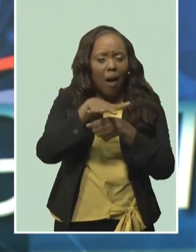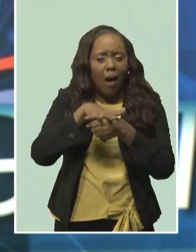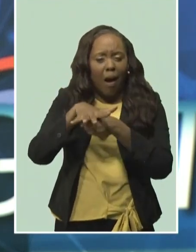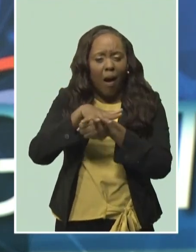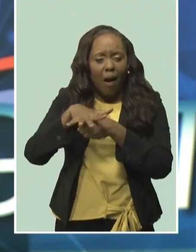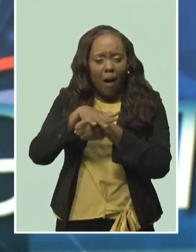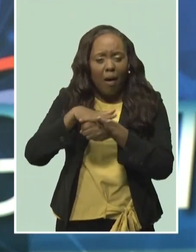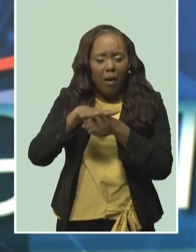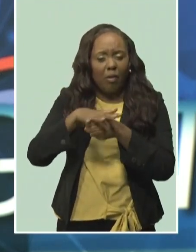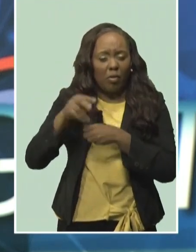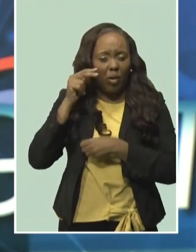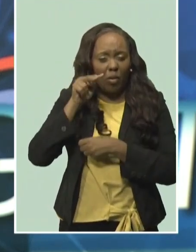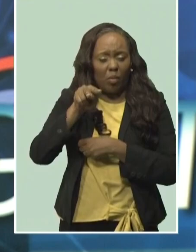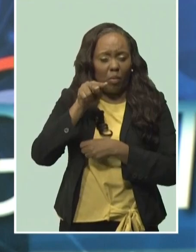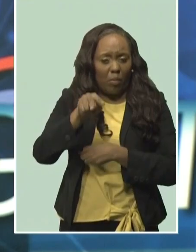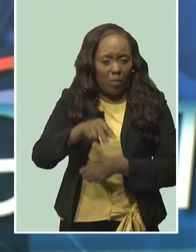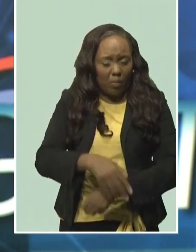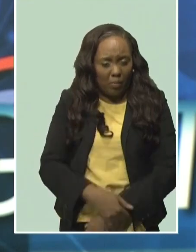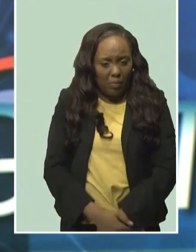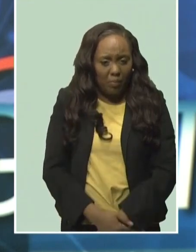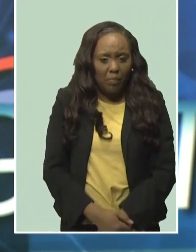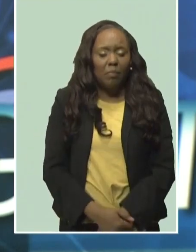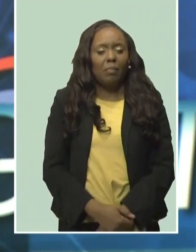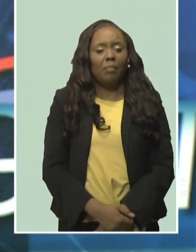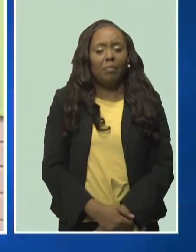on the scene. They filed this report.